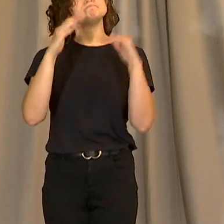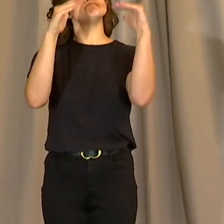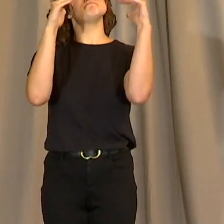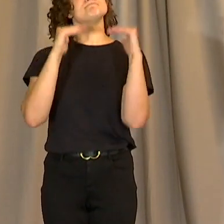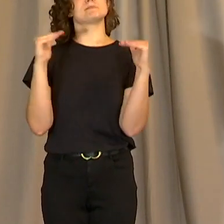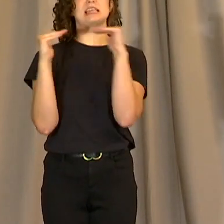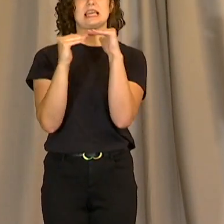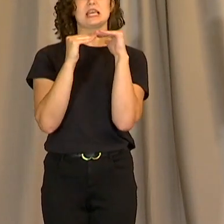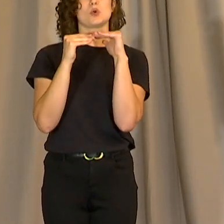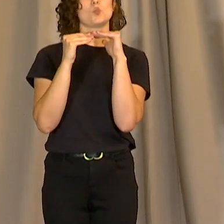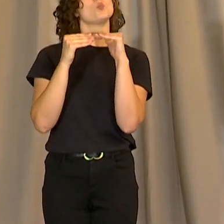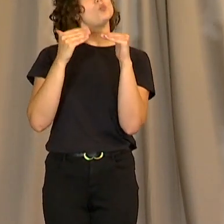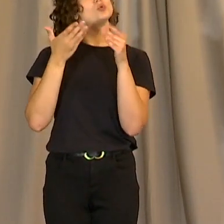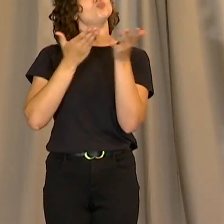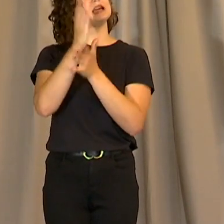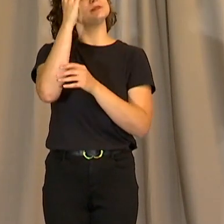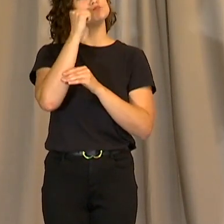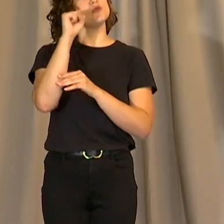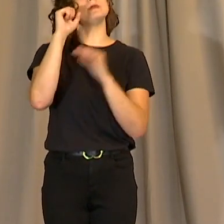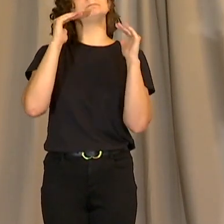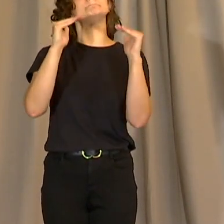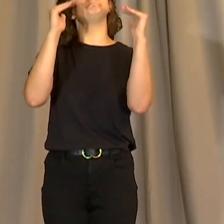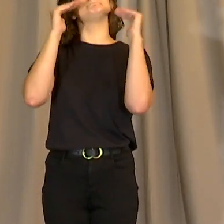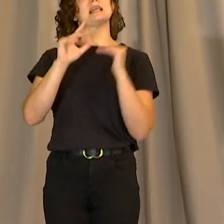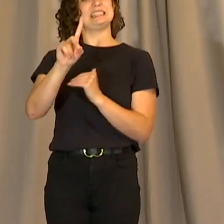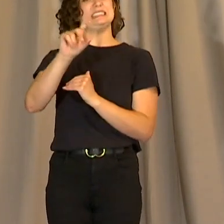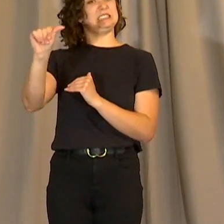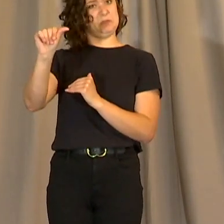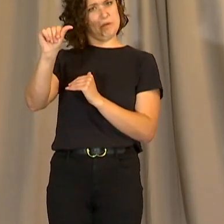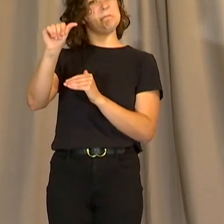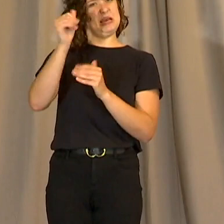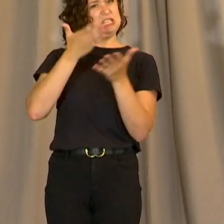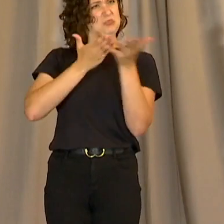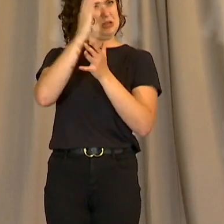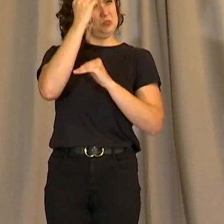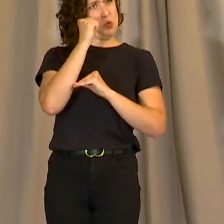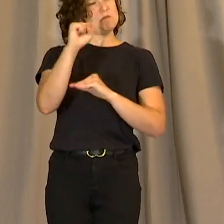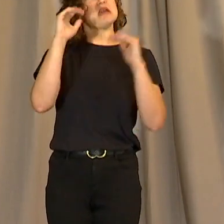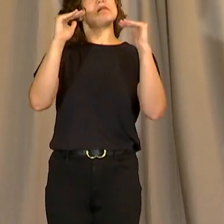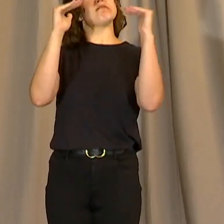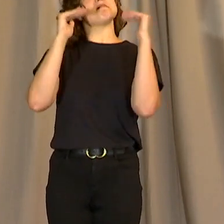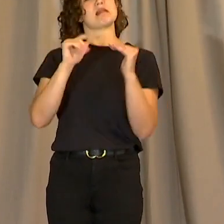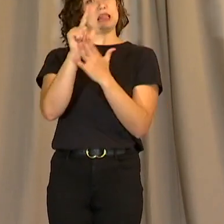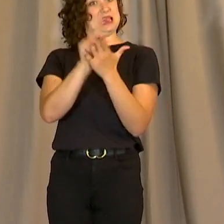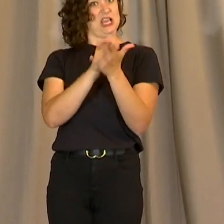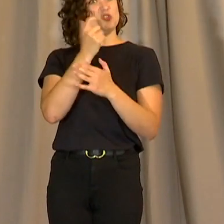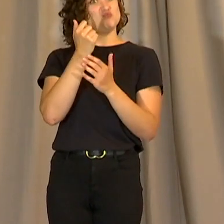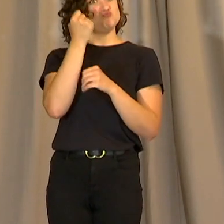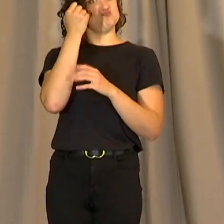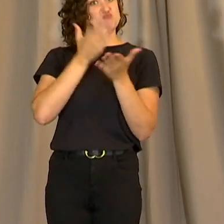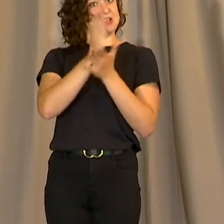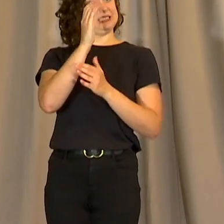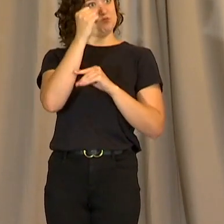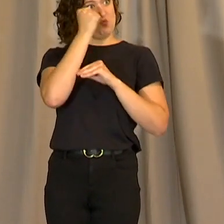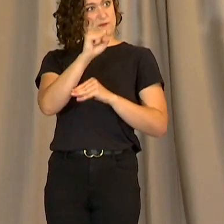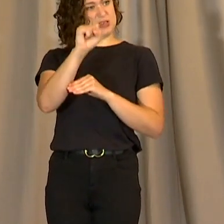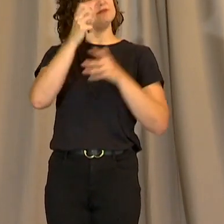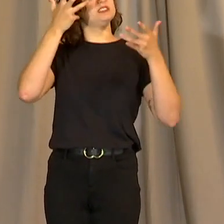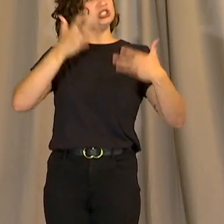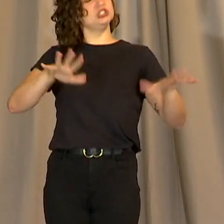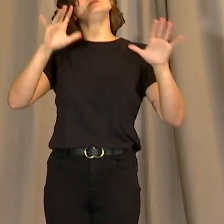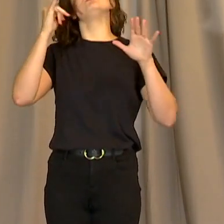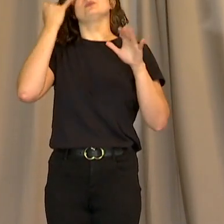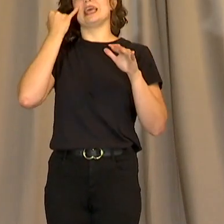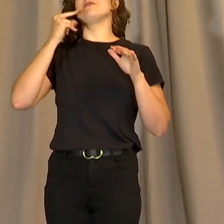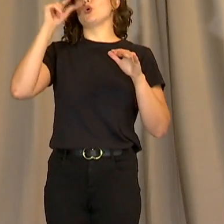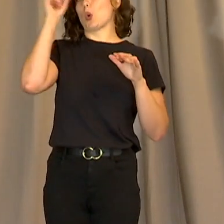disability rights movement. And our last one was a labor rights movement. Again, the Michigan Department of Education, teaching comprehensive history. If you